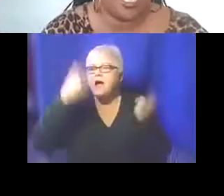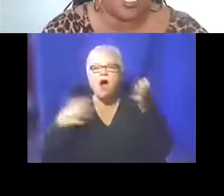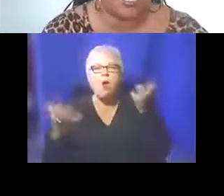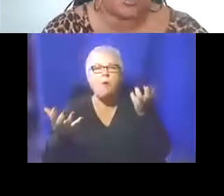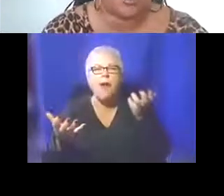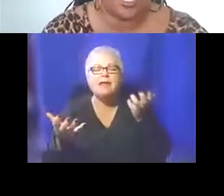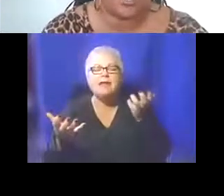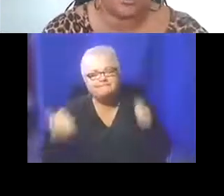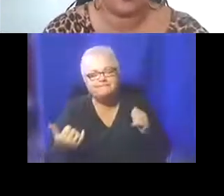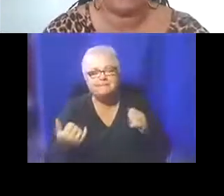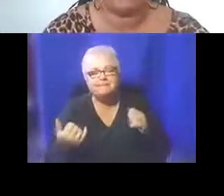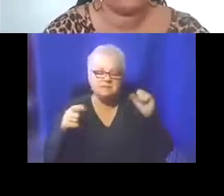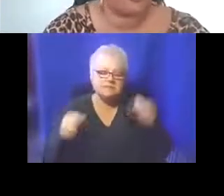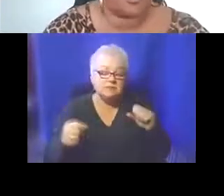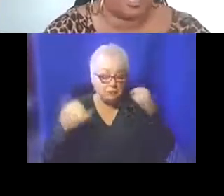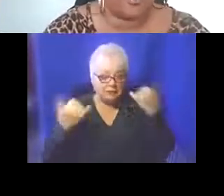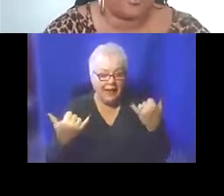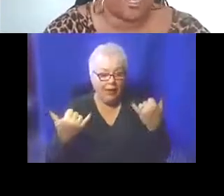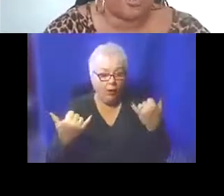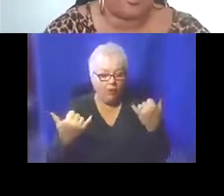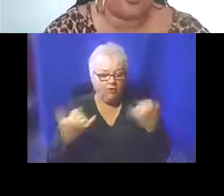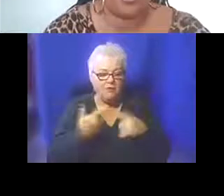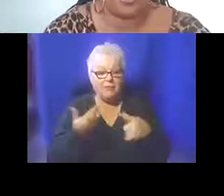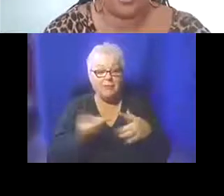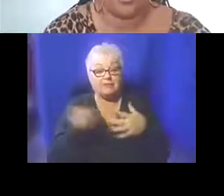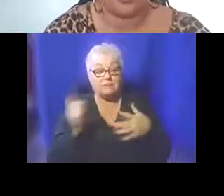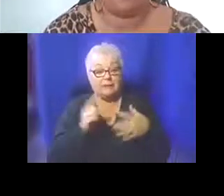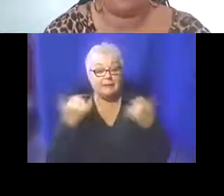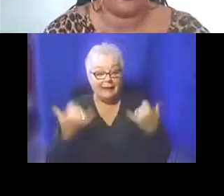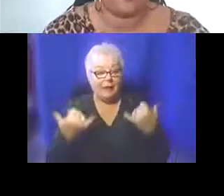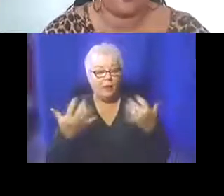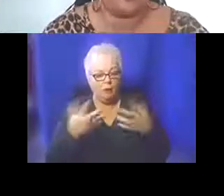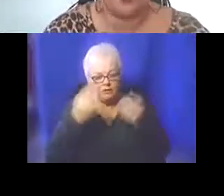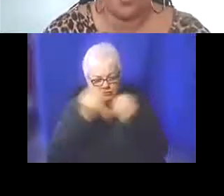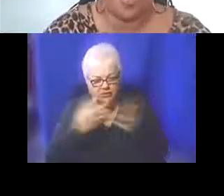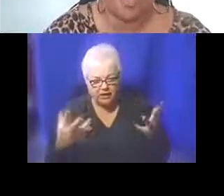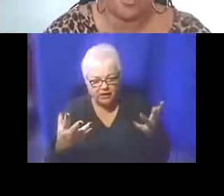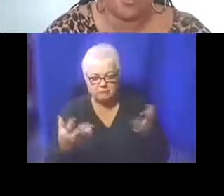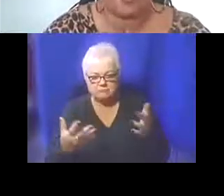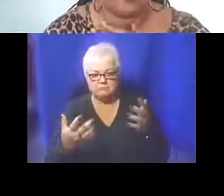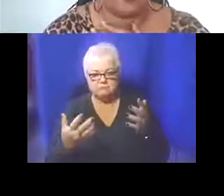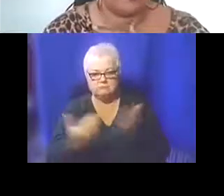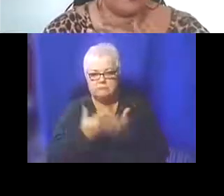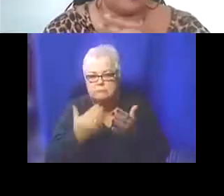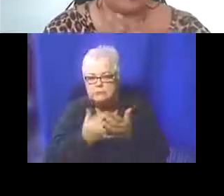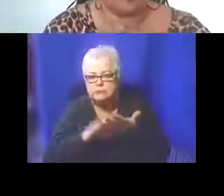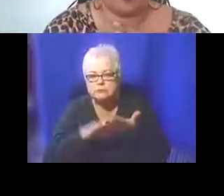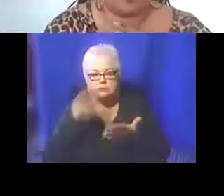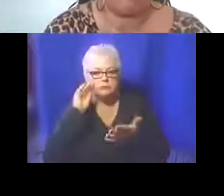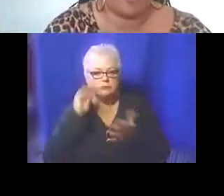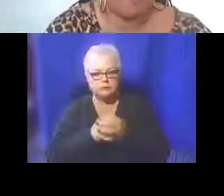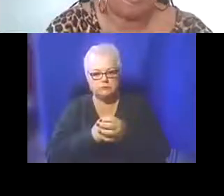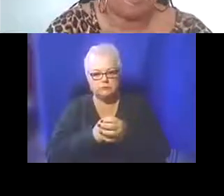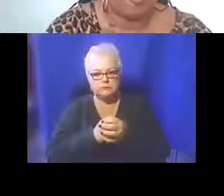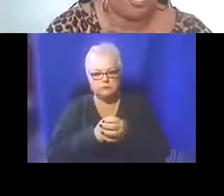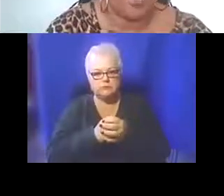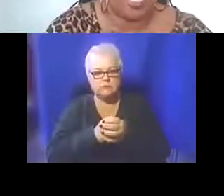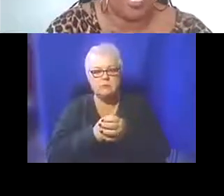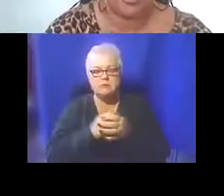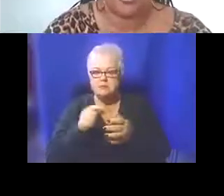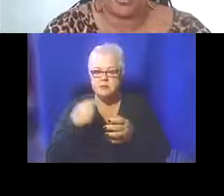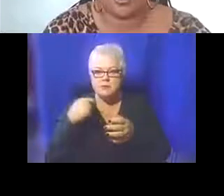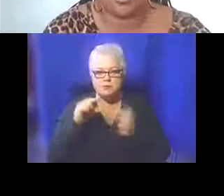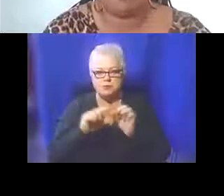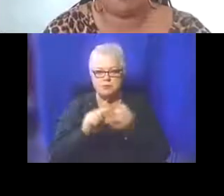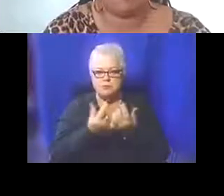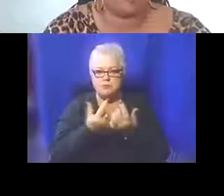thoughts they didn't get to share that they want to share now, anything new that they learned that they think the group would really benefit from